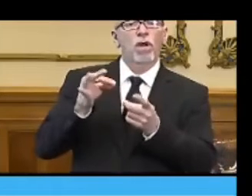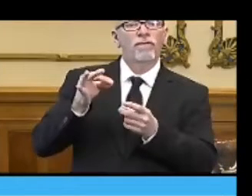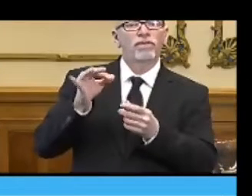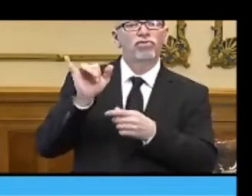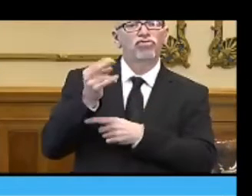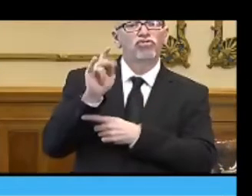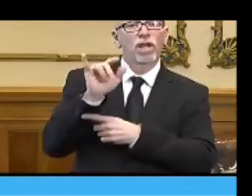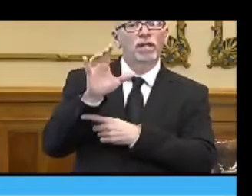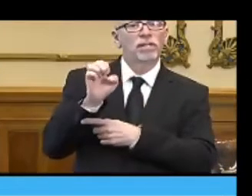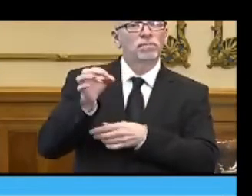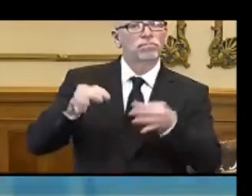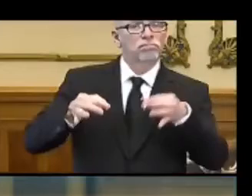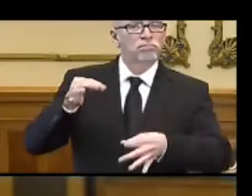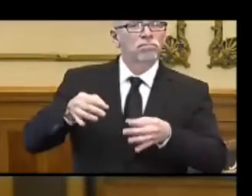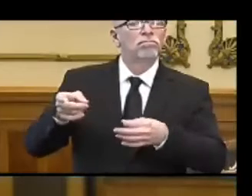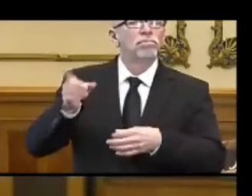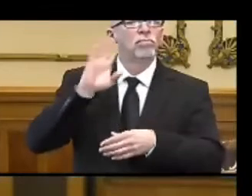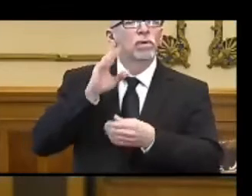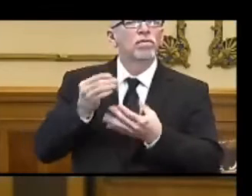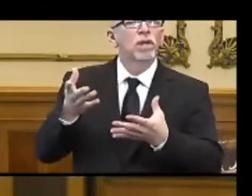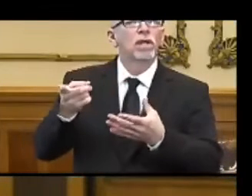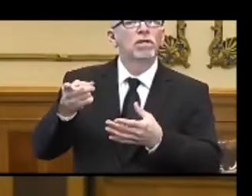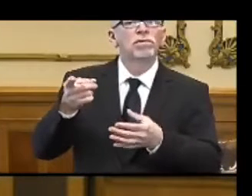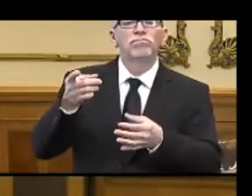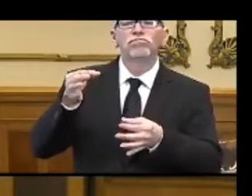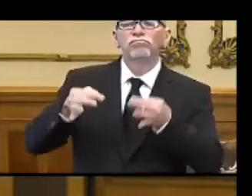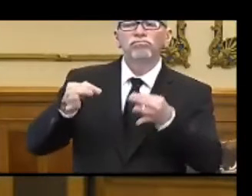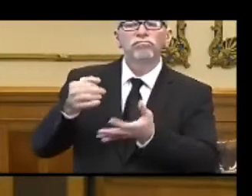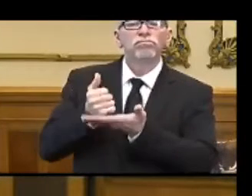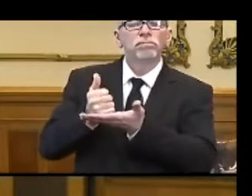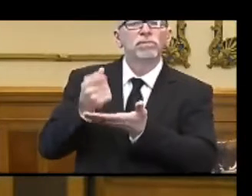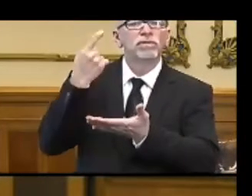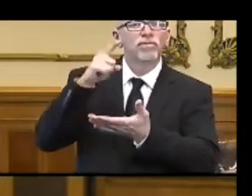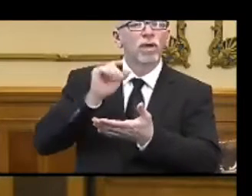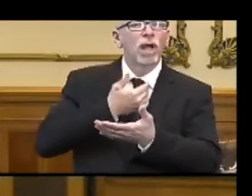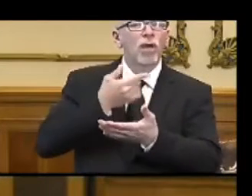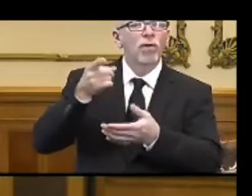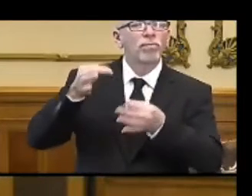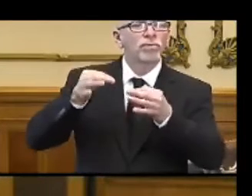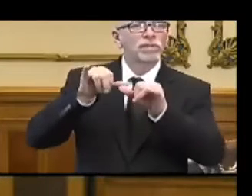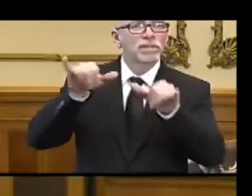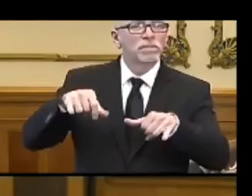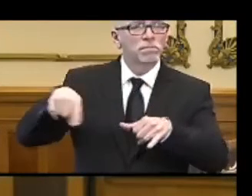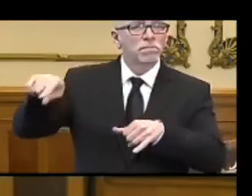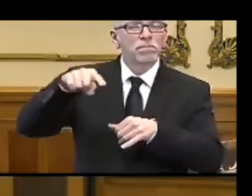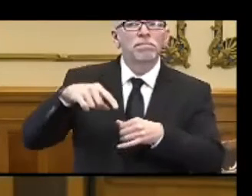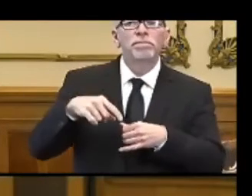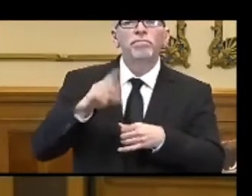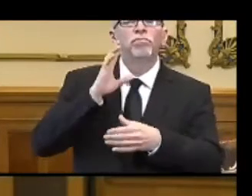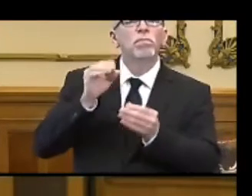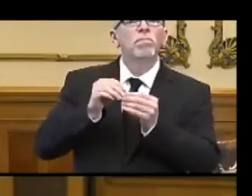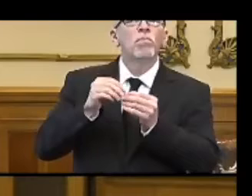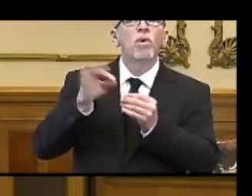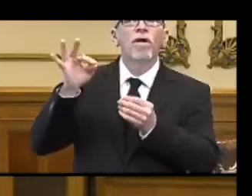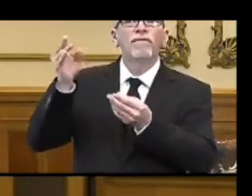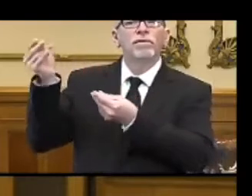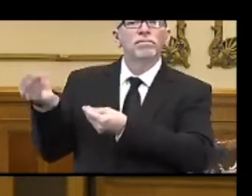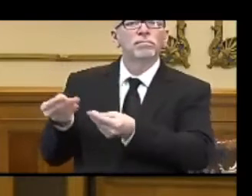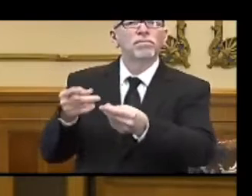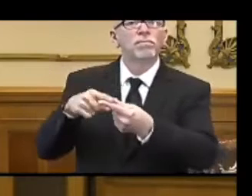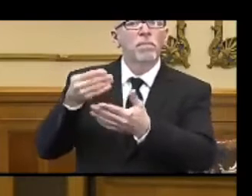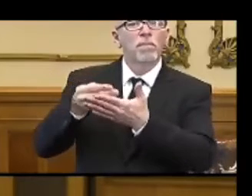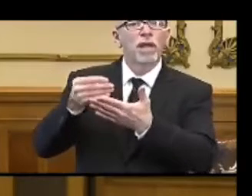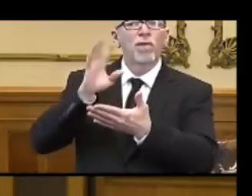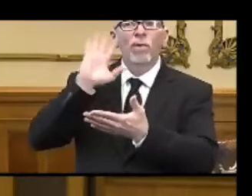Justice will provide justice assistance grants through our Criminal Justice Institute, which really serves as a conduit and pushes that